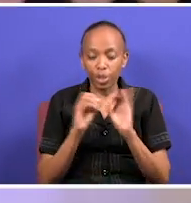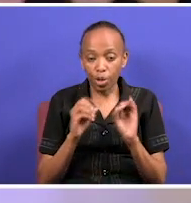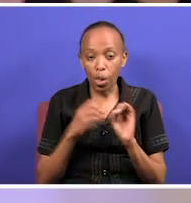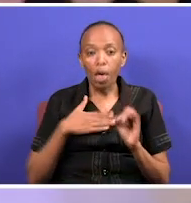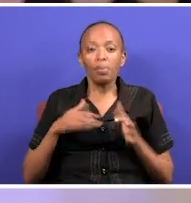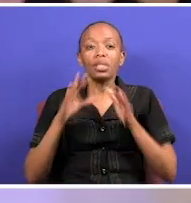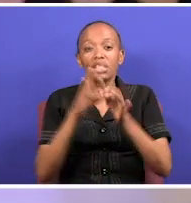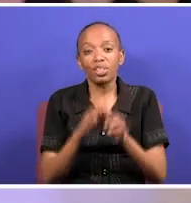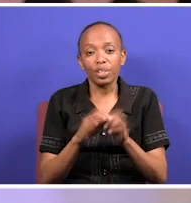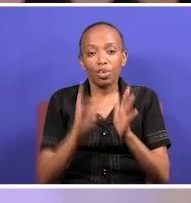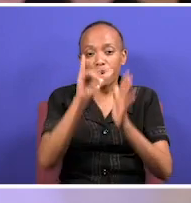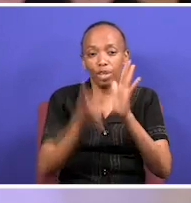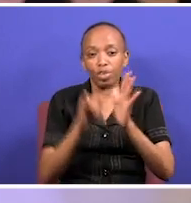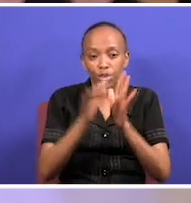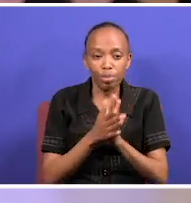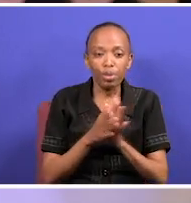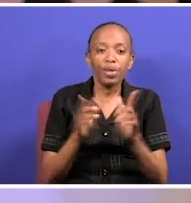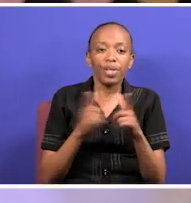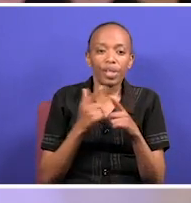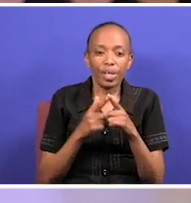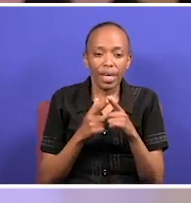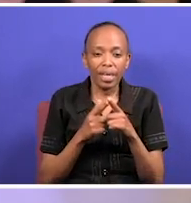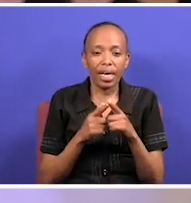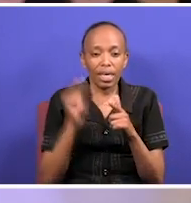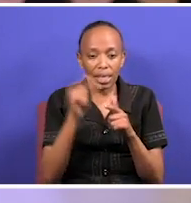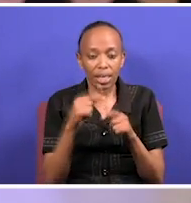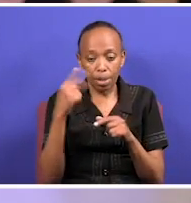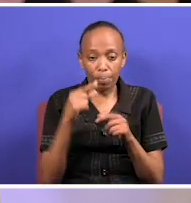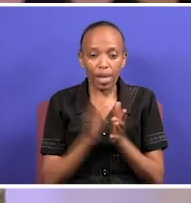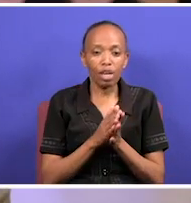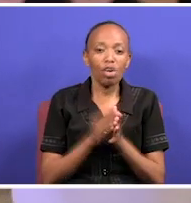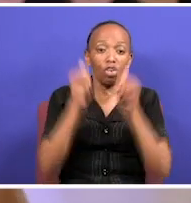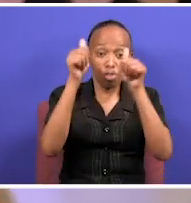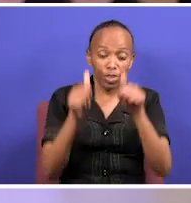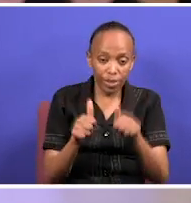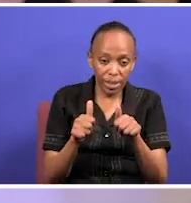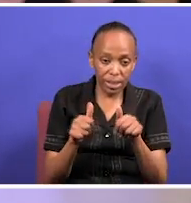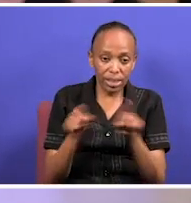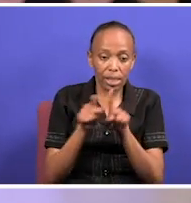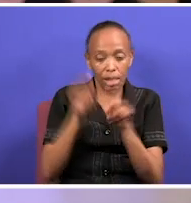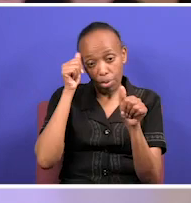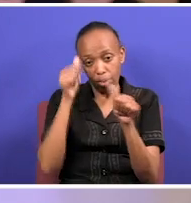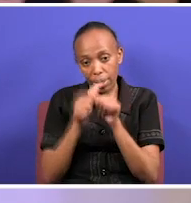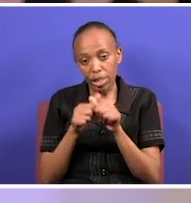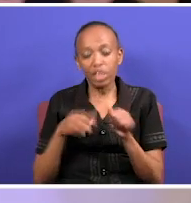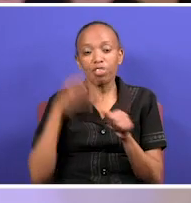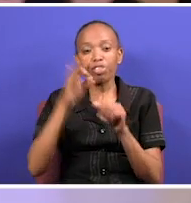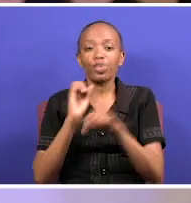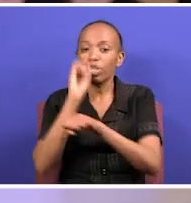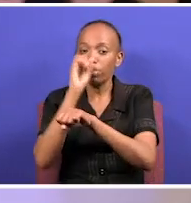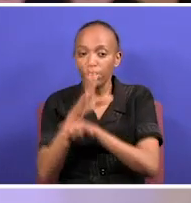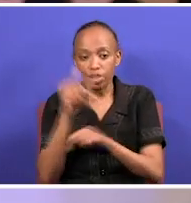please subscribe on our YouTube channel and click on the bell icon for notifications and reminders for future